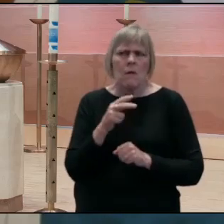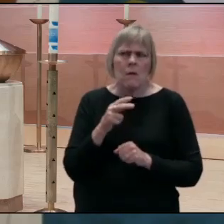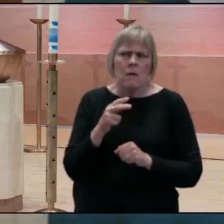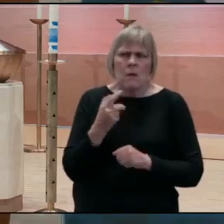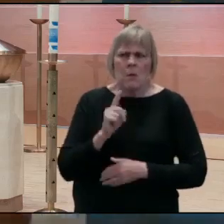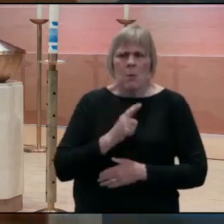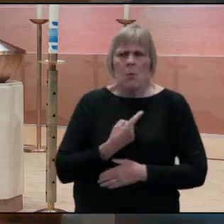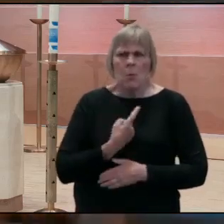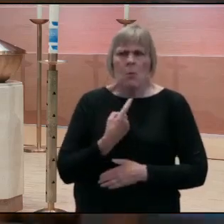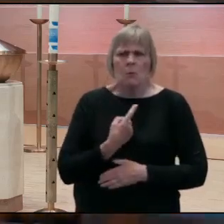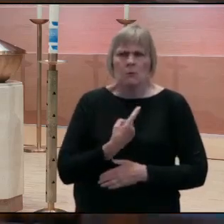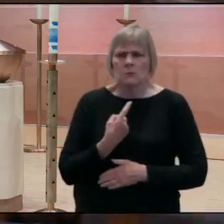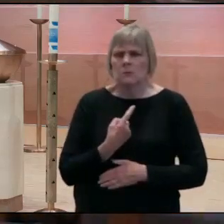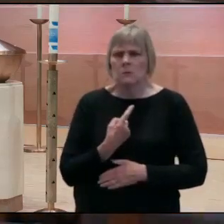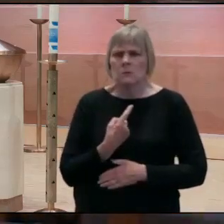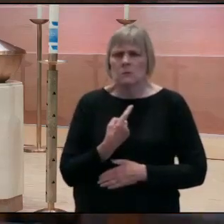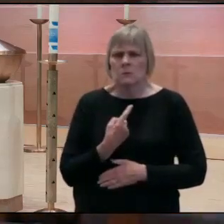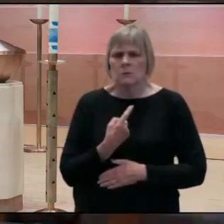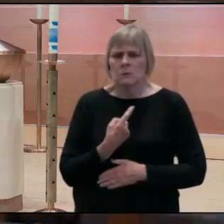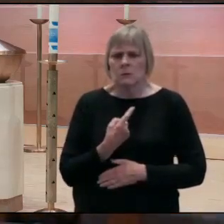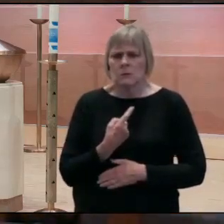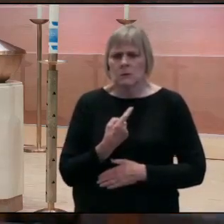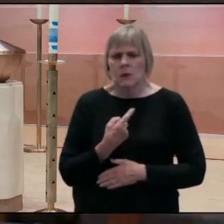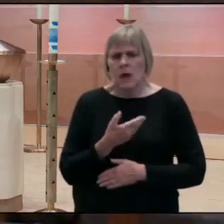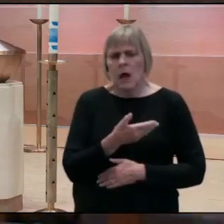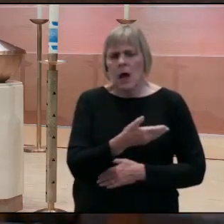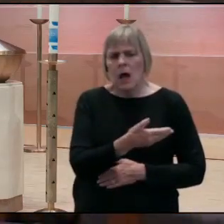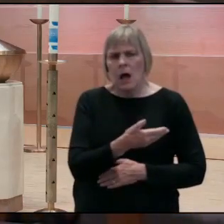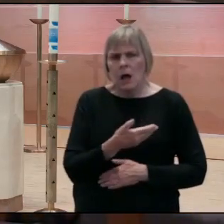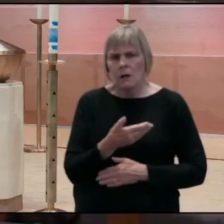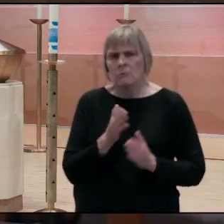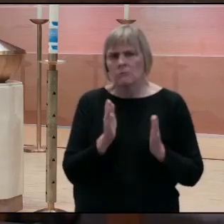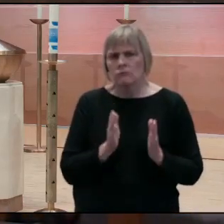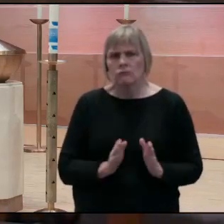of loneliness, that are only hired hands?